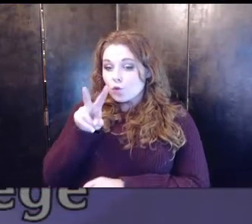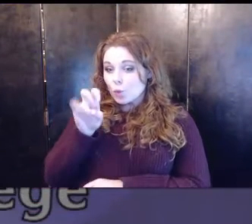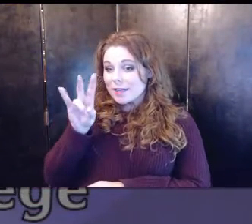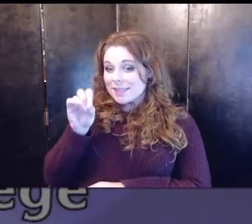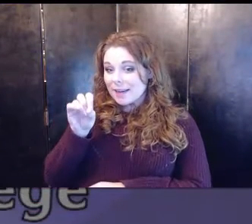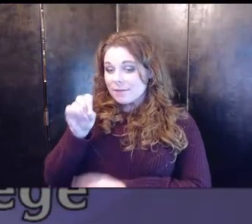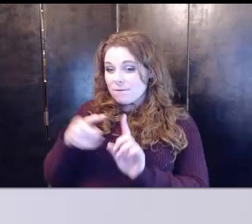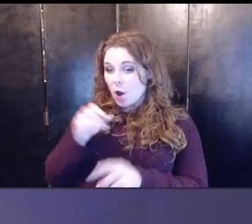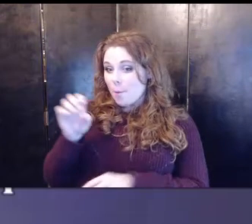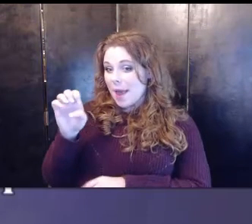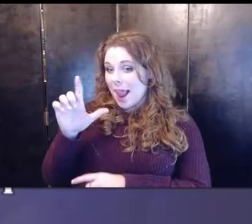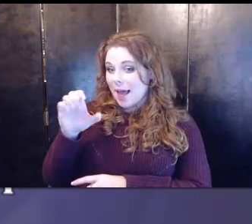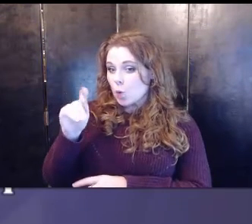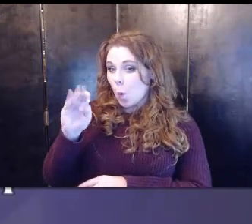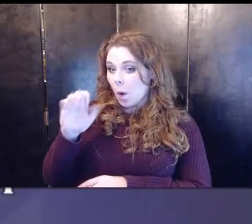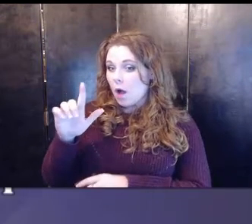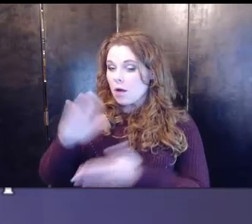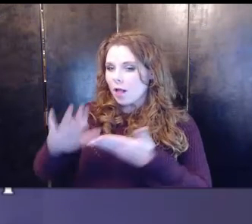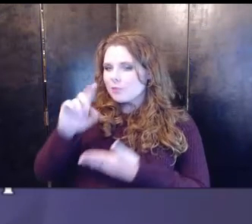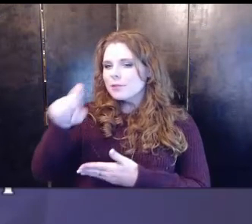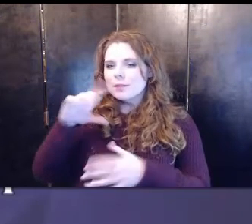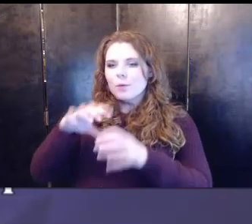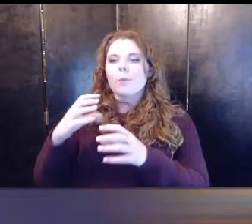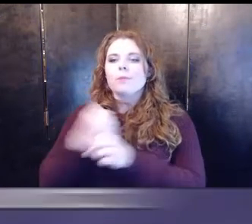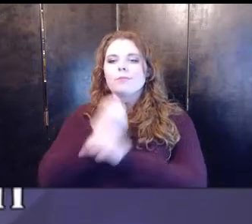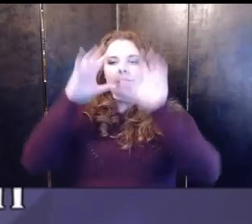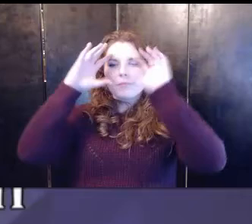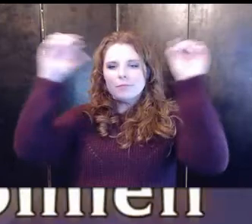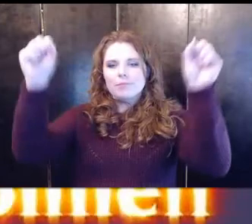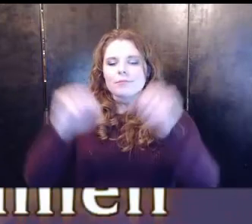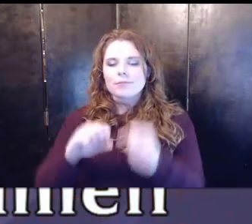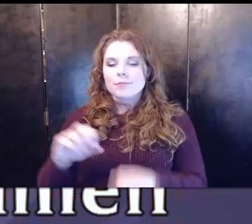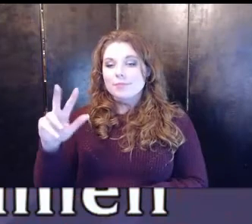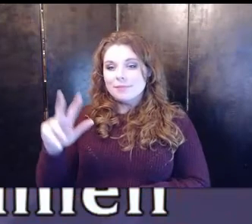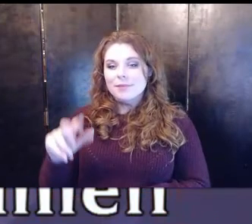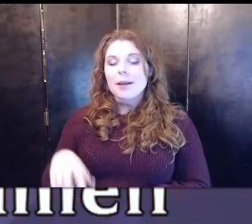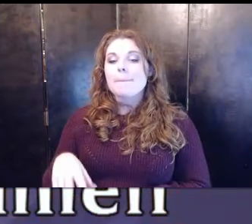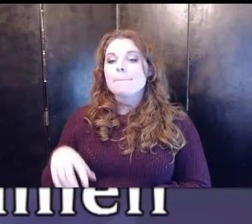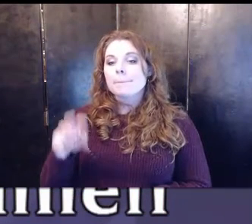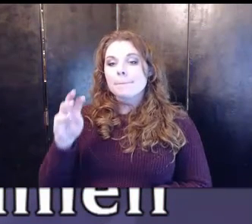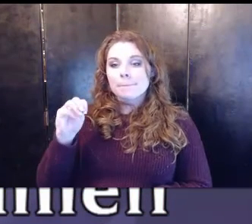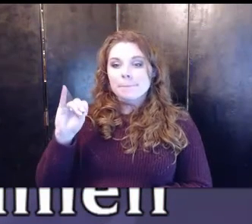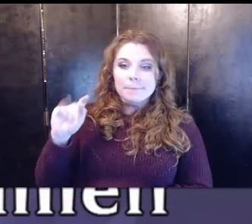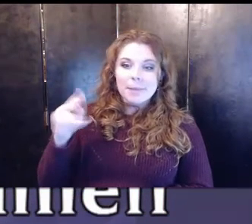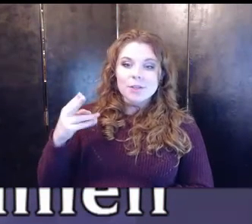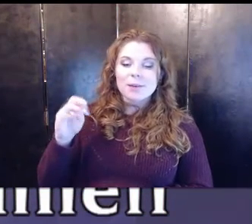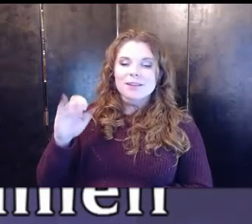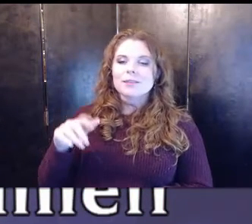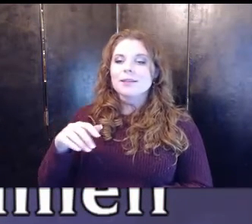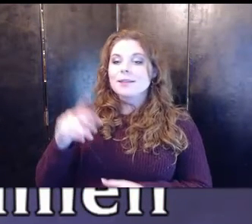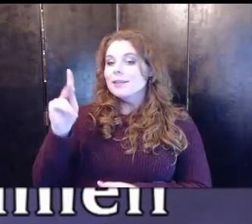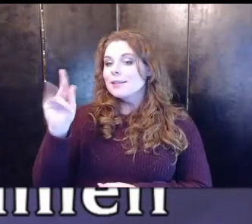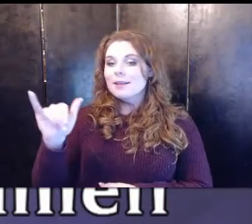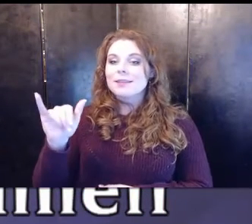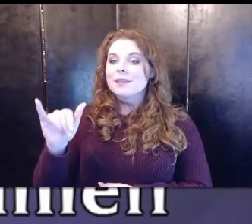presidency. The answer to question 3 is A. Senator Mitch McConnell is Kentucky's senior